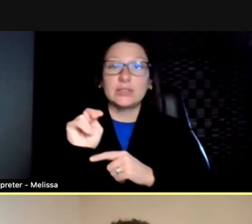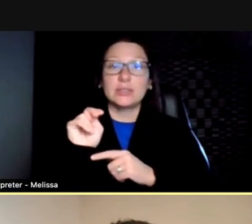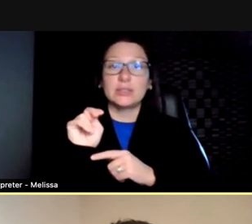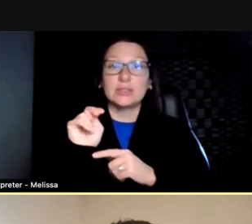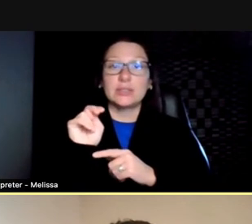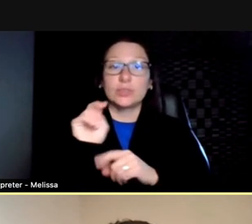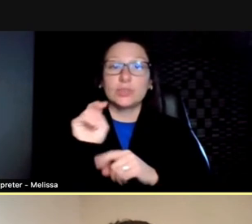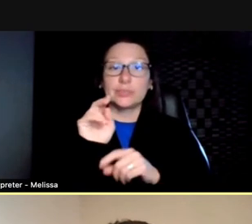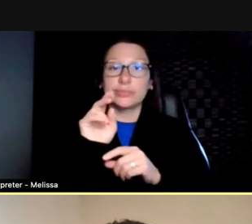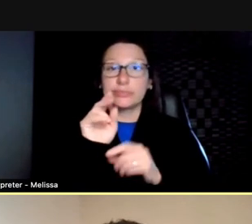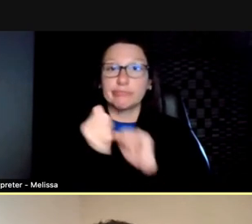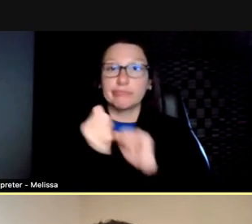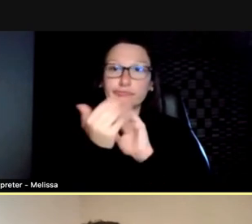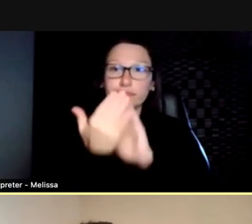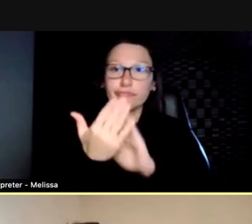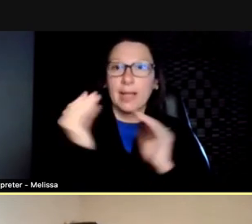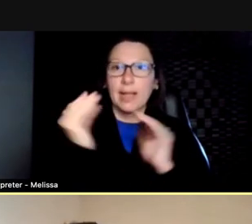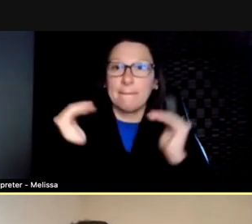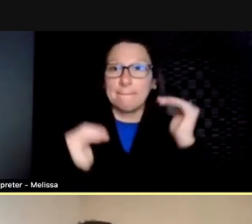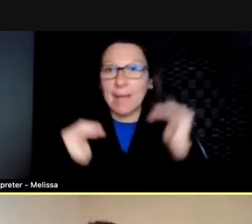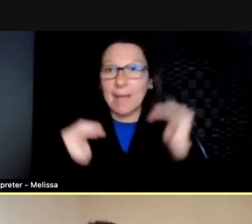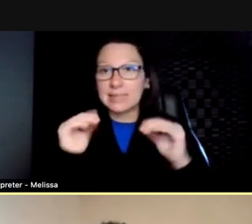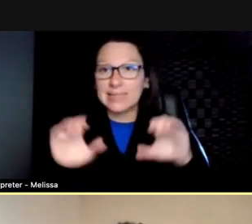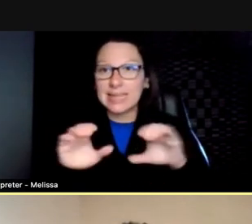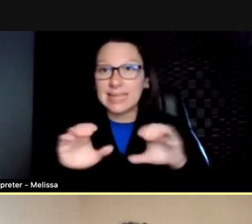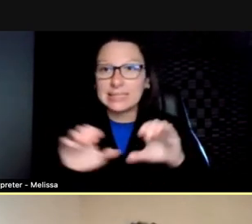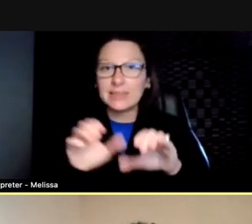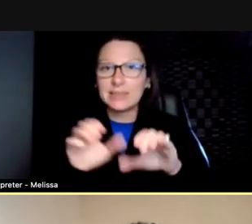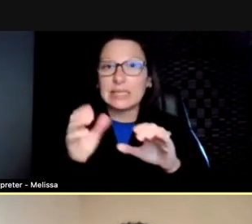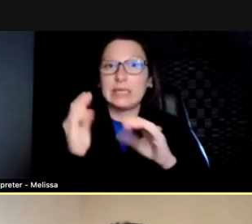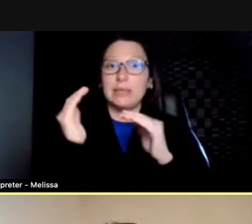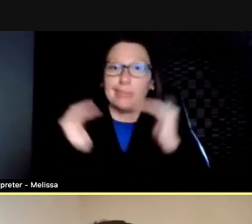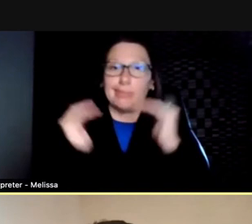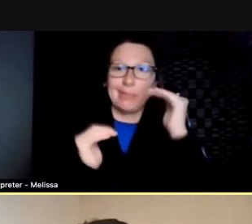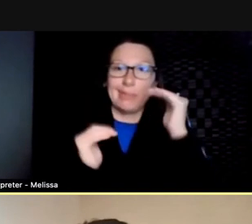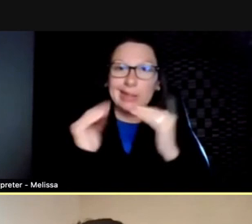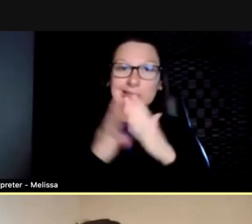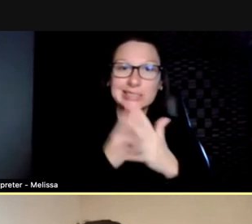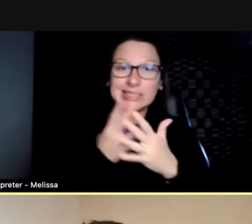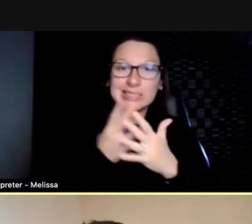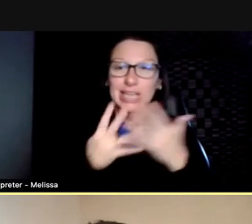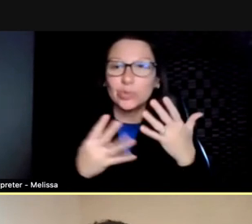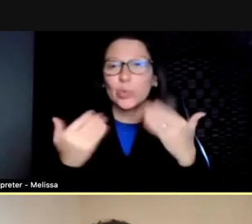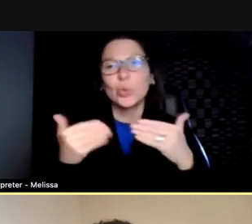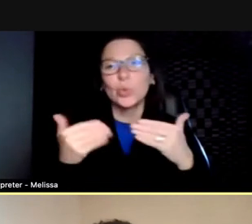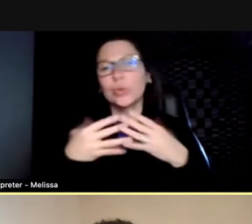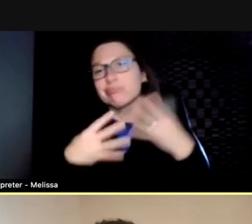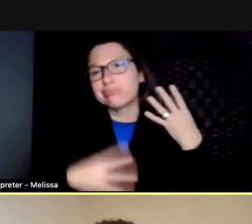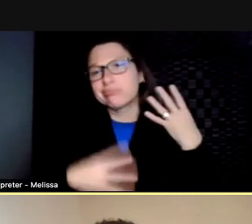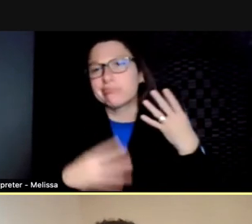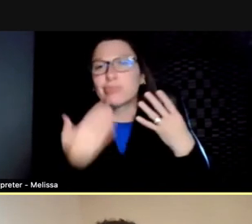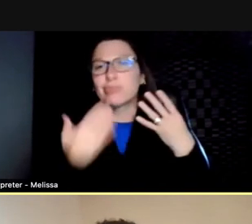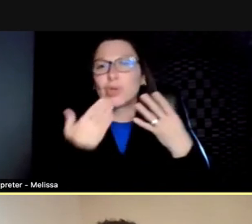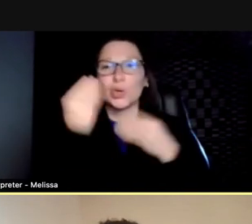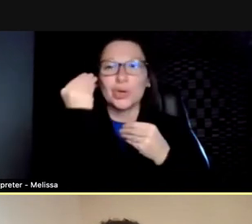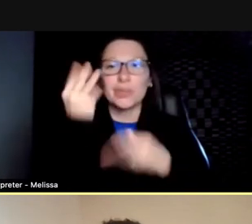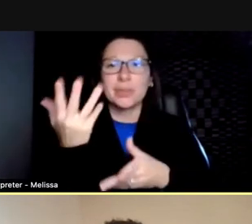A balanced activity and a balanced schedule, okay? And he's got tons of good information about this. There's a